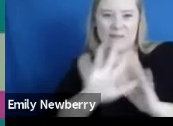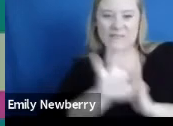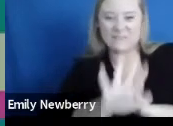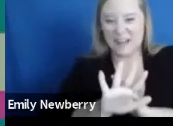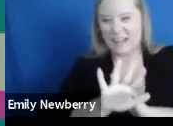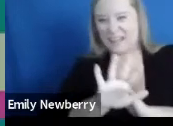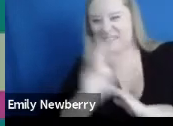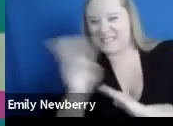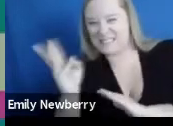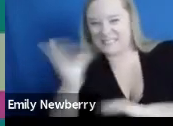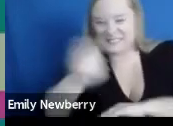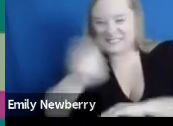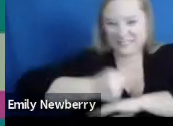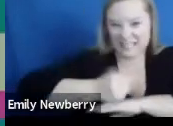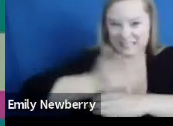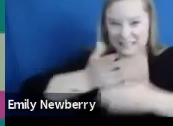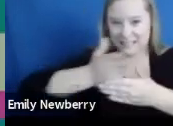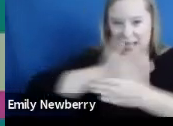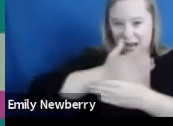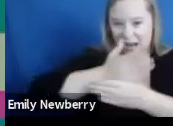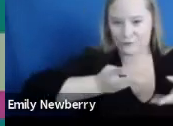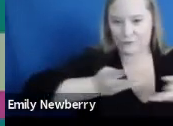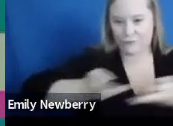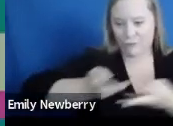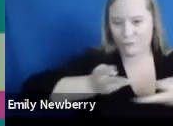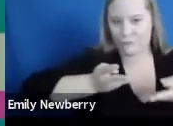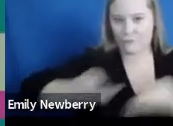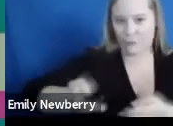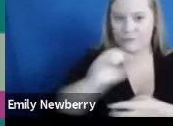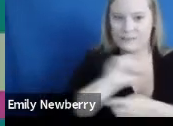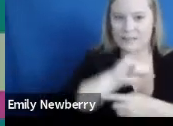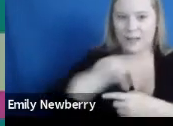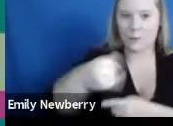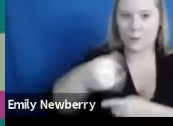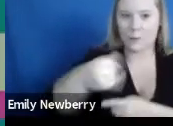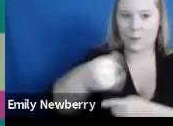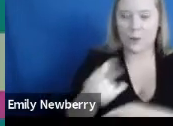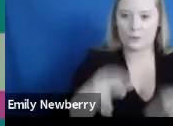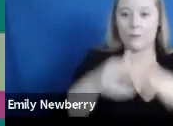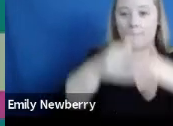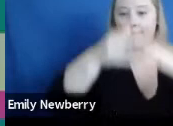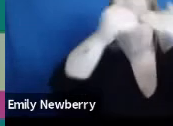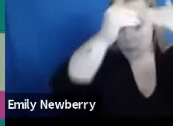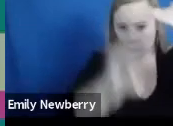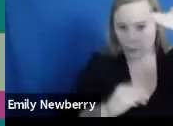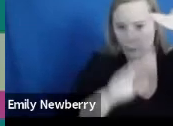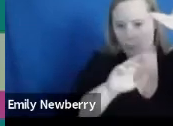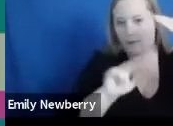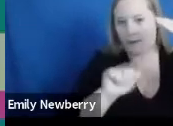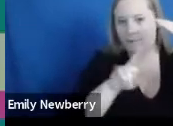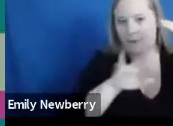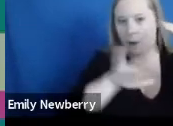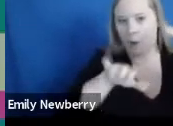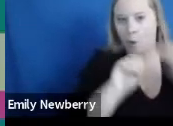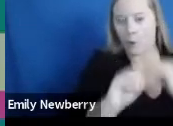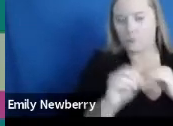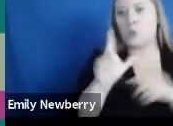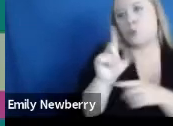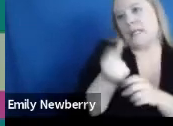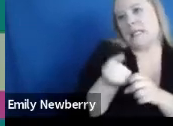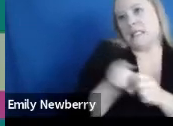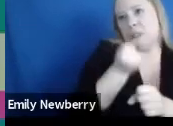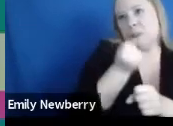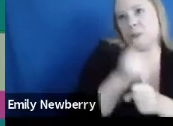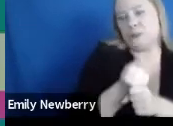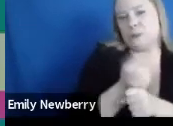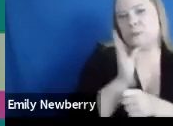of the average flow in the San Juan River below Navajo Dam. So over the next 20 years, they would be using that